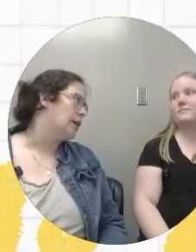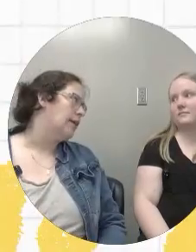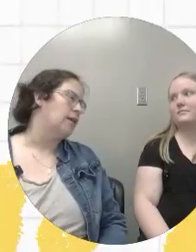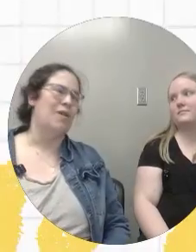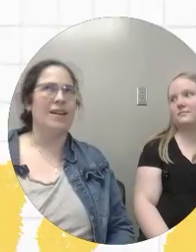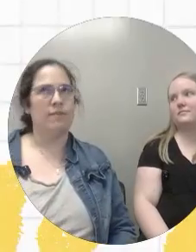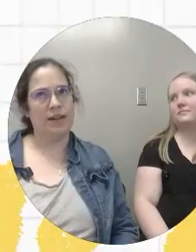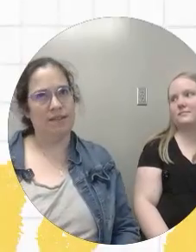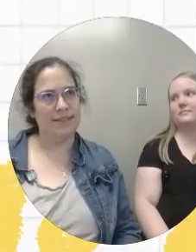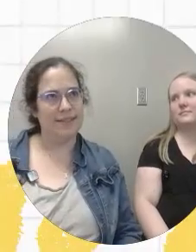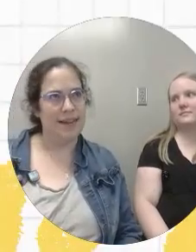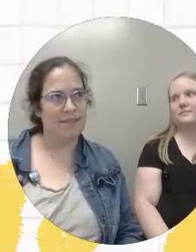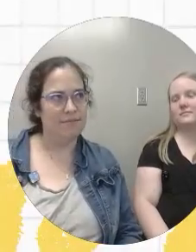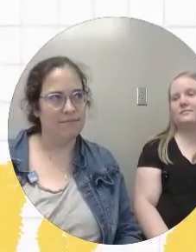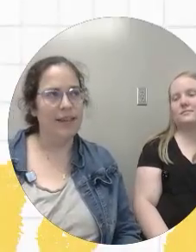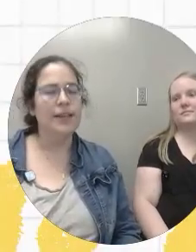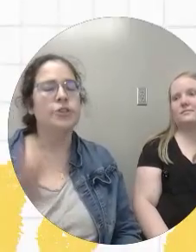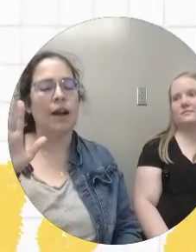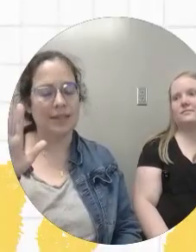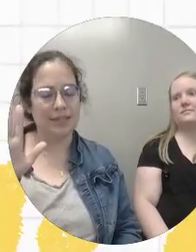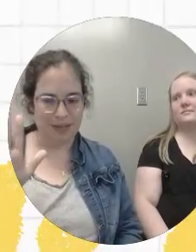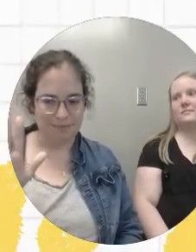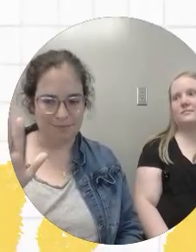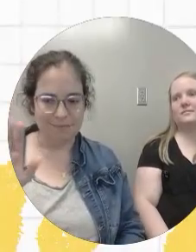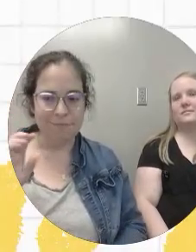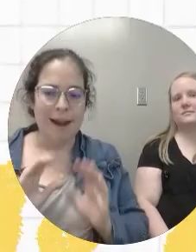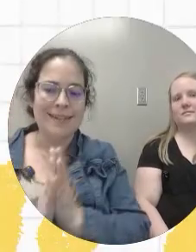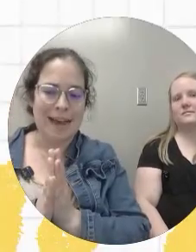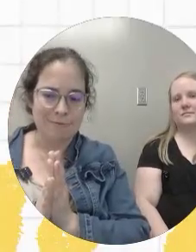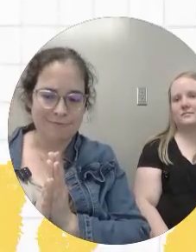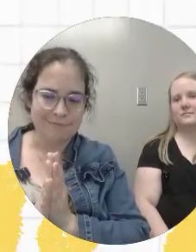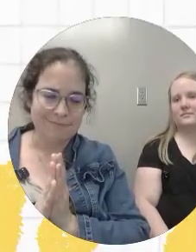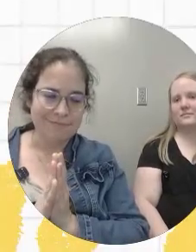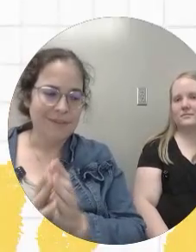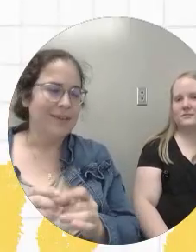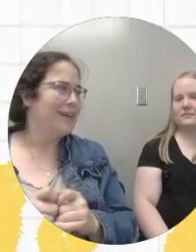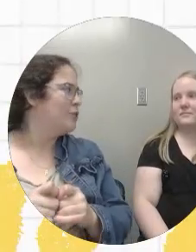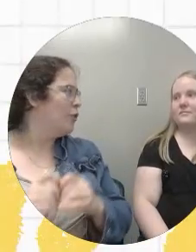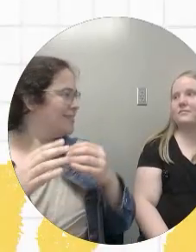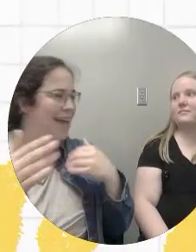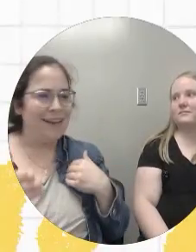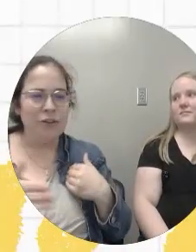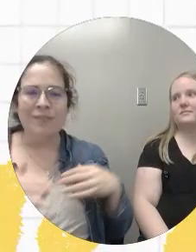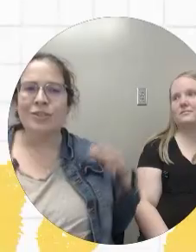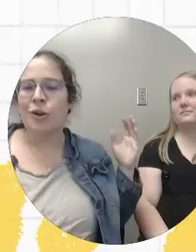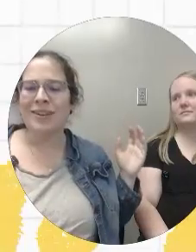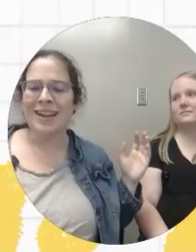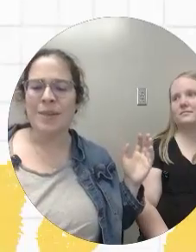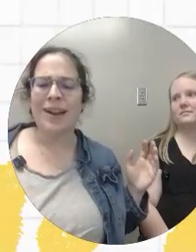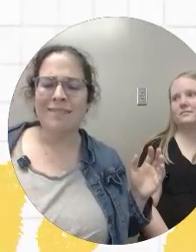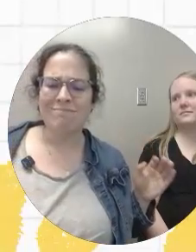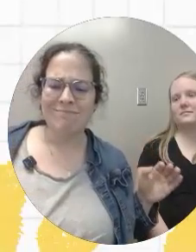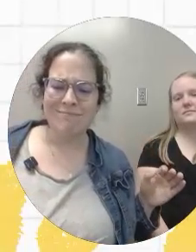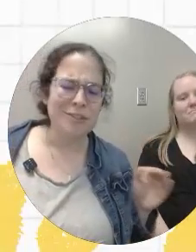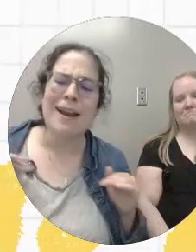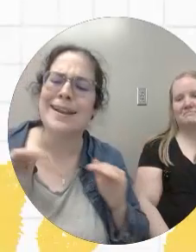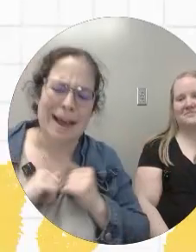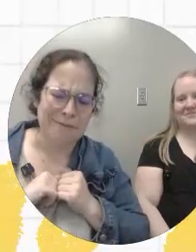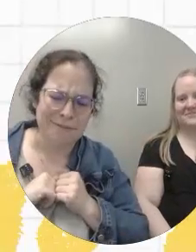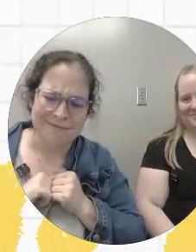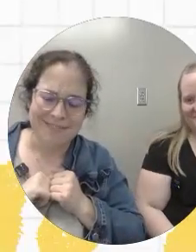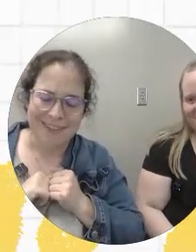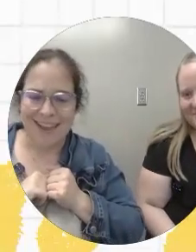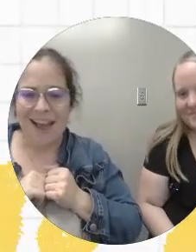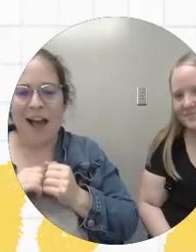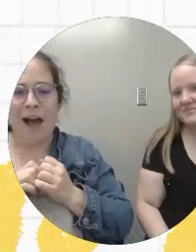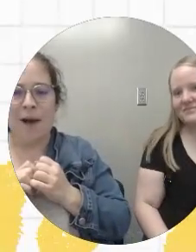know it feels really dorky. Like, why do I need to write this down? Trust me. Write it down. It's only 10. You don't have to show it to anybody. Just